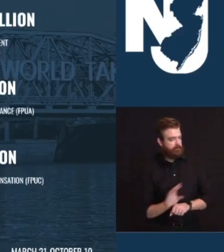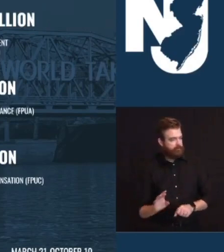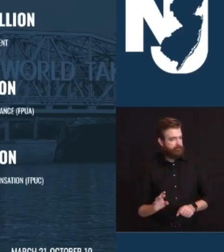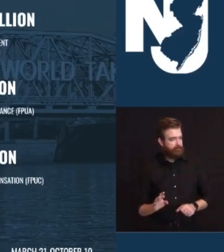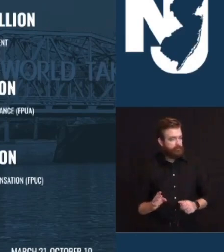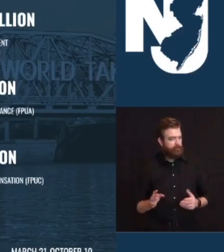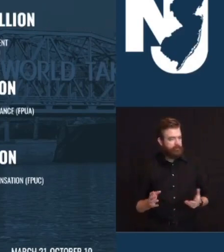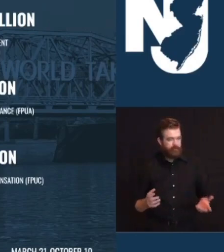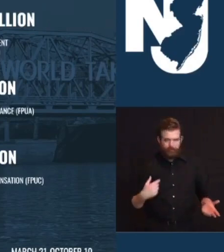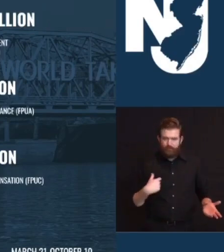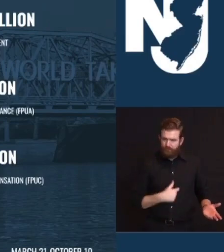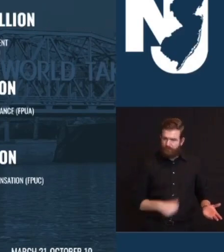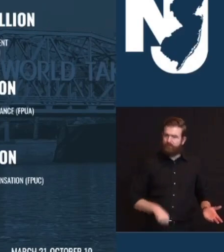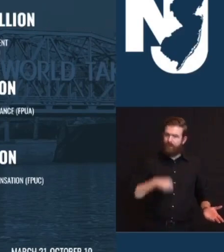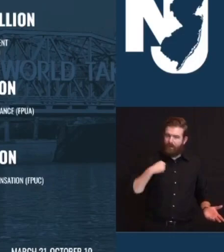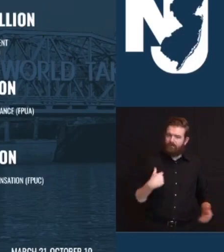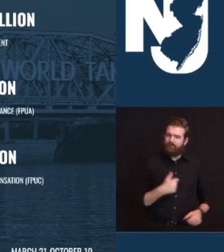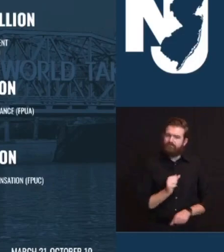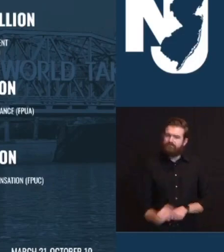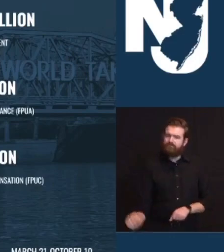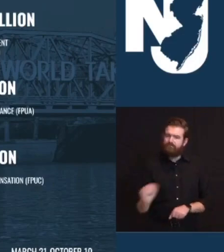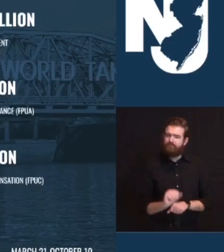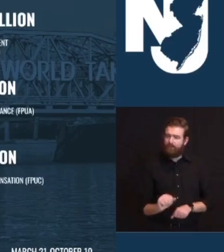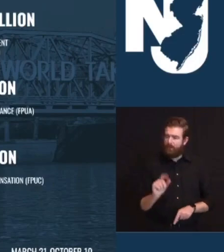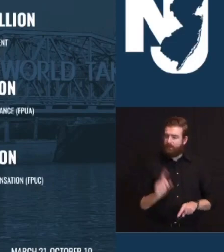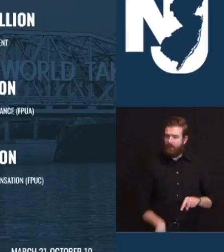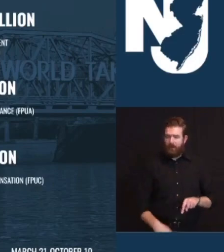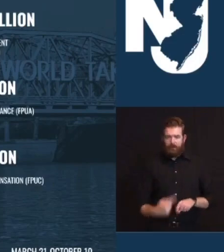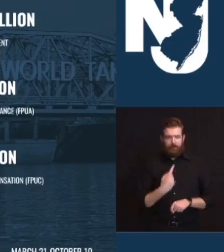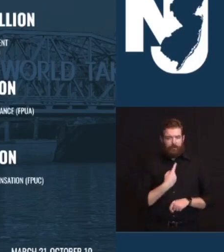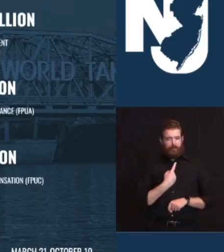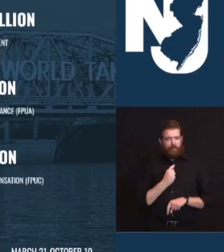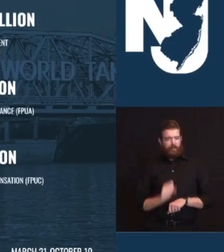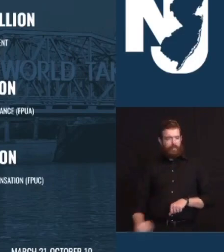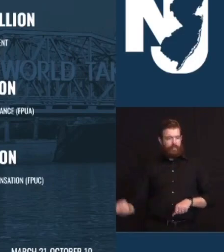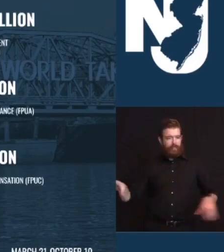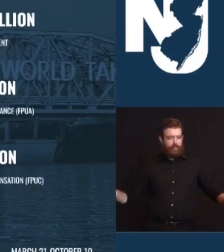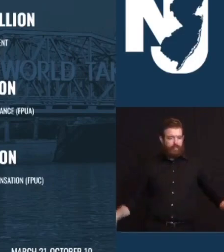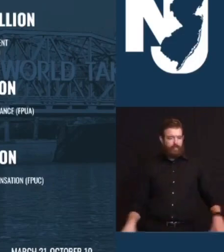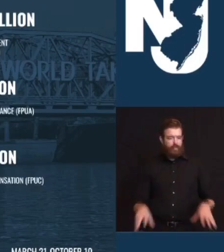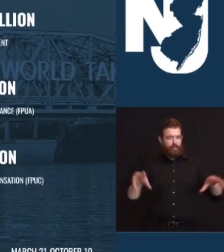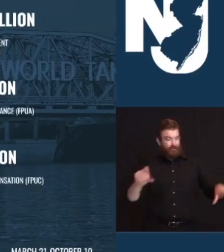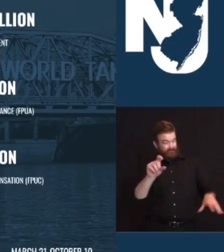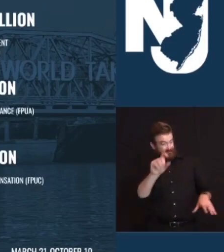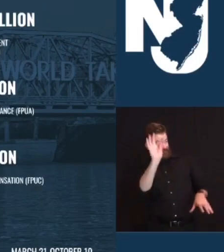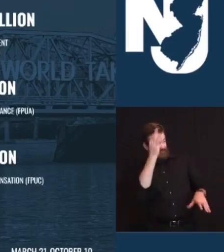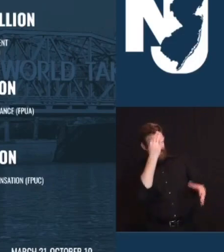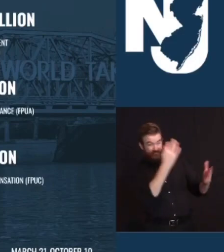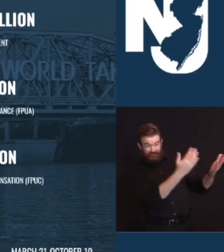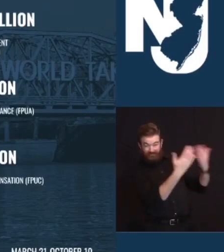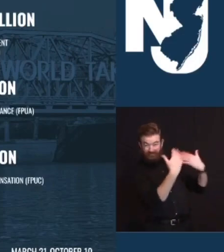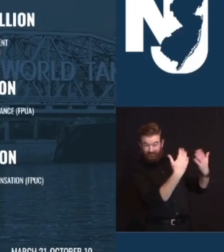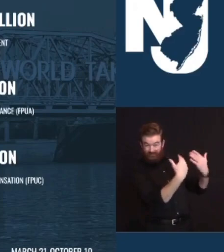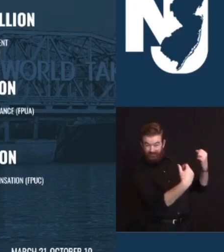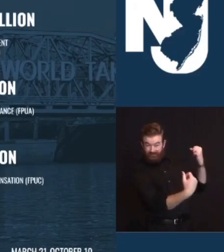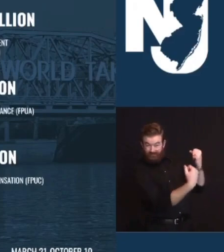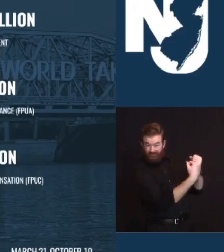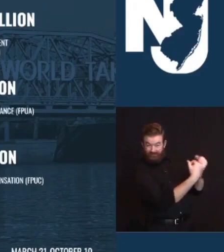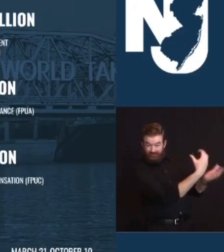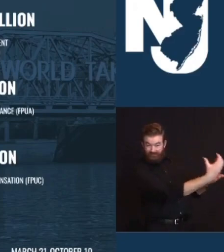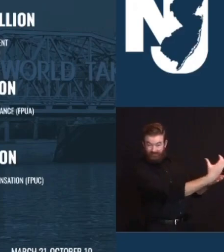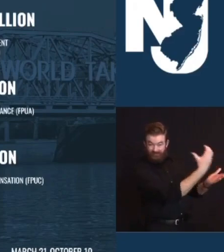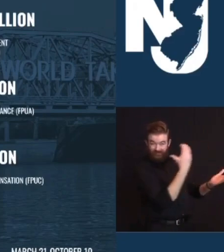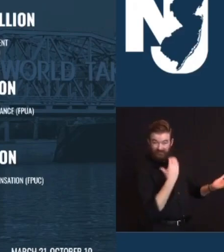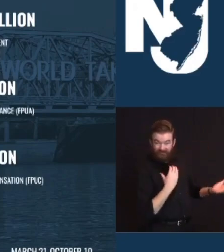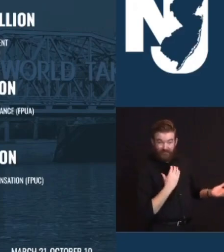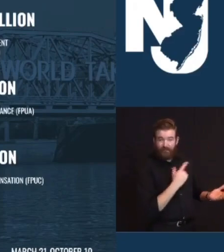need the federal government. They play an existential, unique role. They can print money, we can't. No American state can. We need